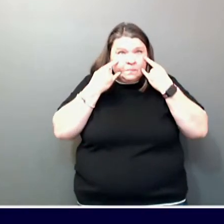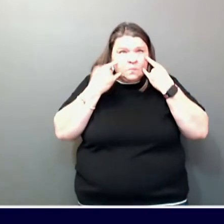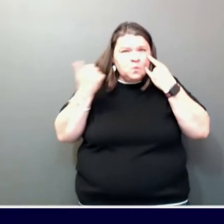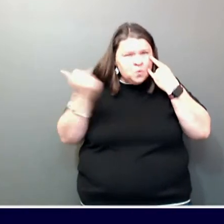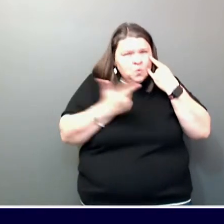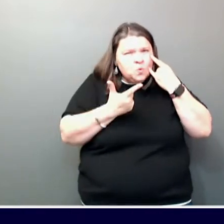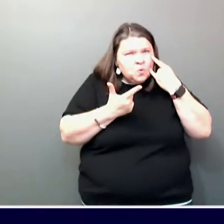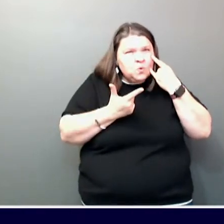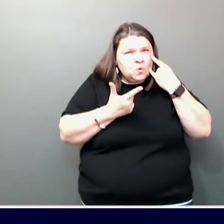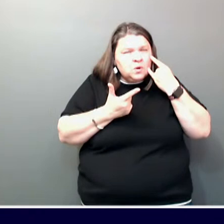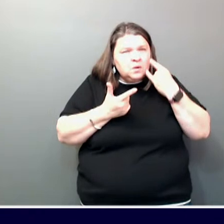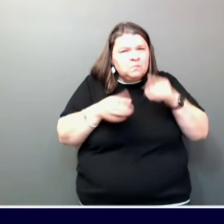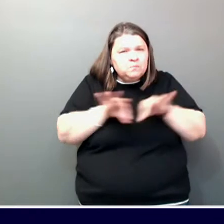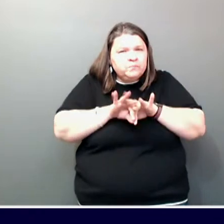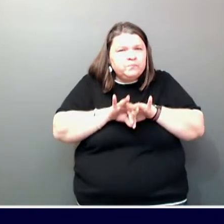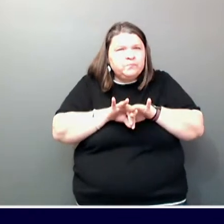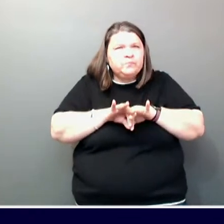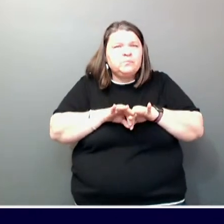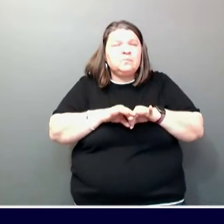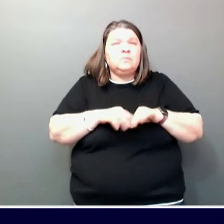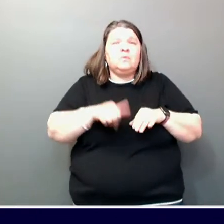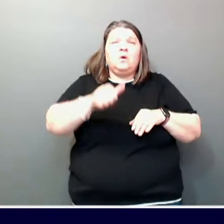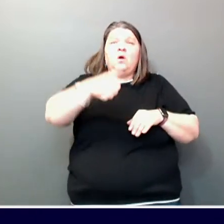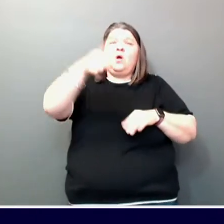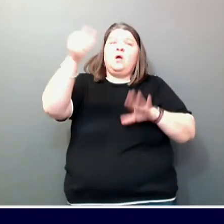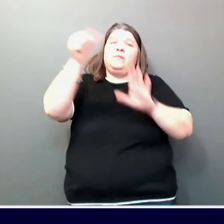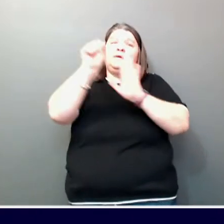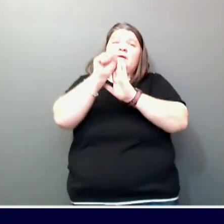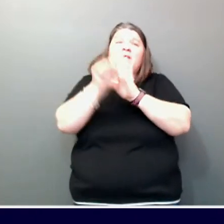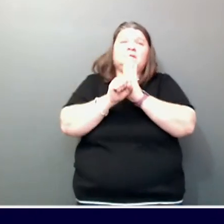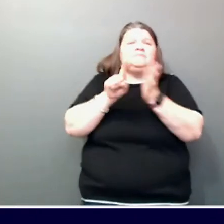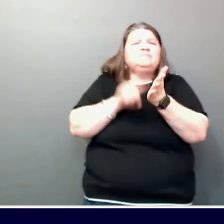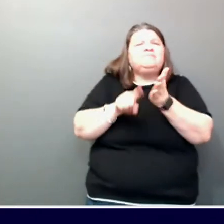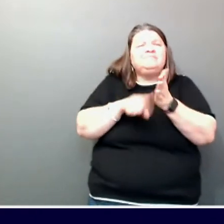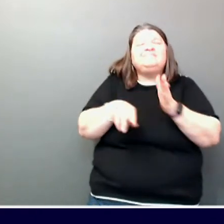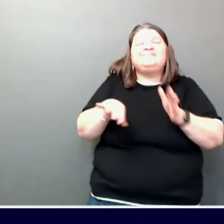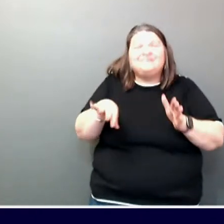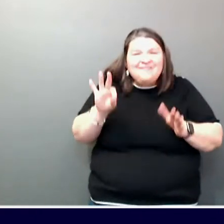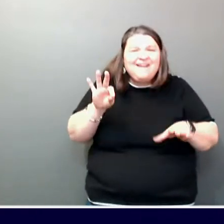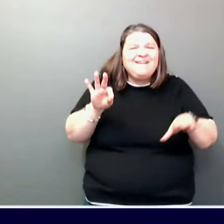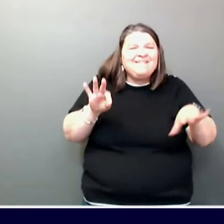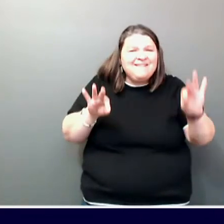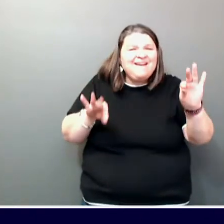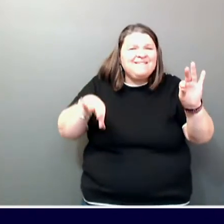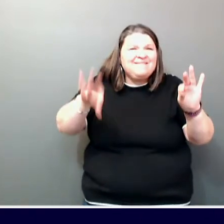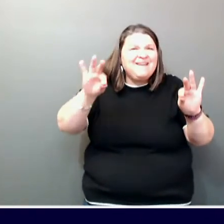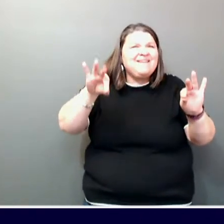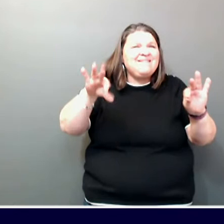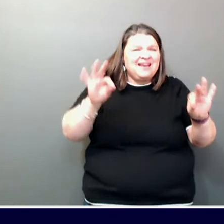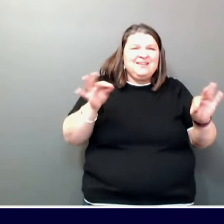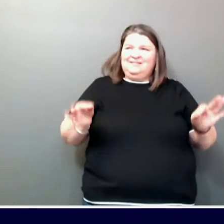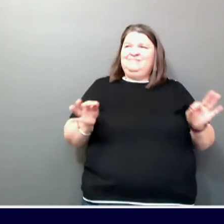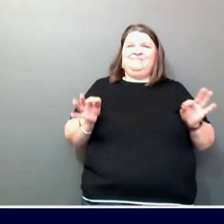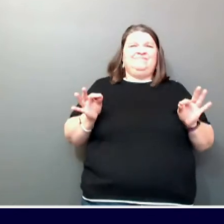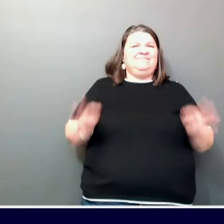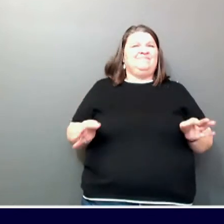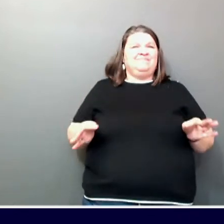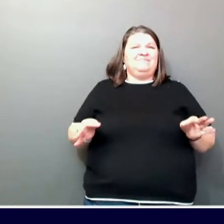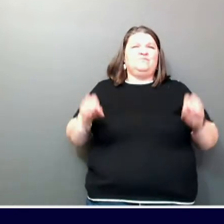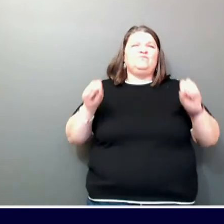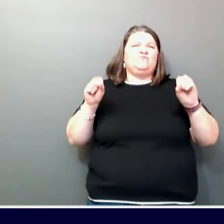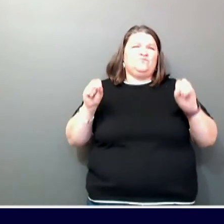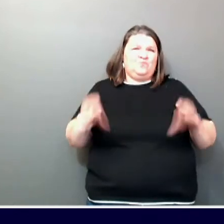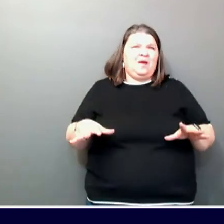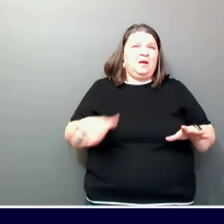other states, is that the two are really distinct. And that's why we're consciously uncoupling them. Contact tracing,